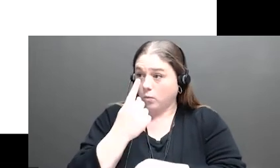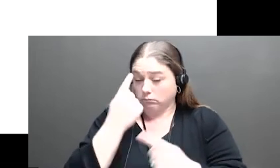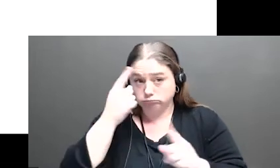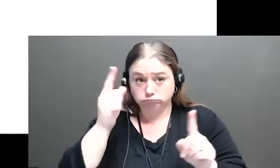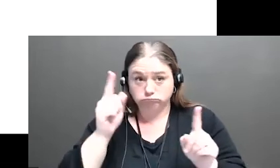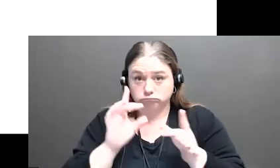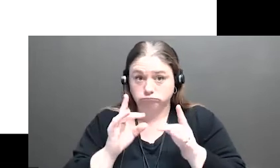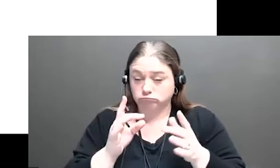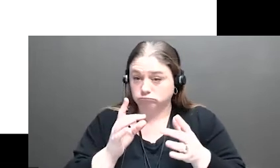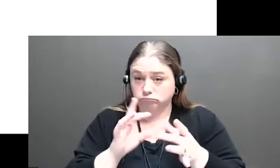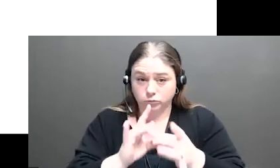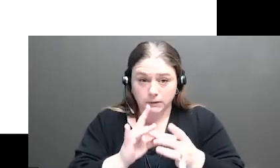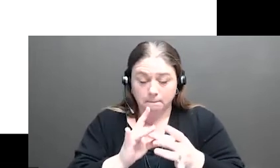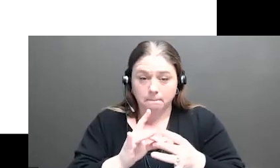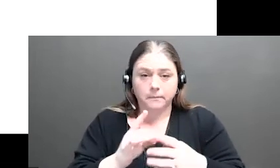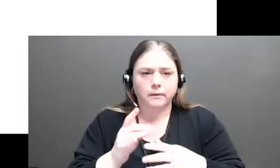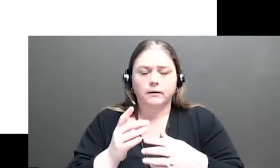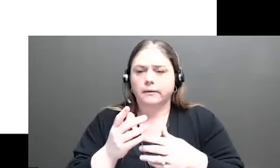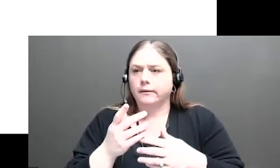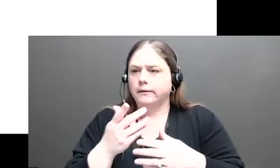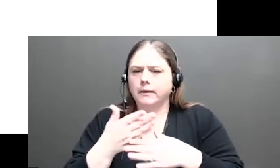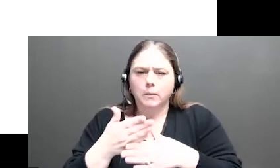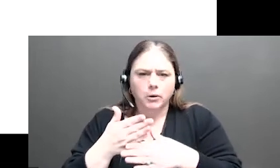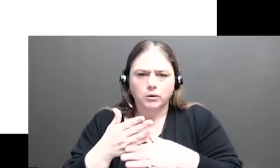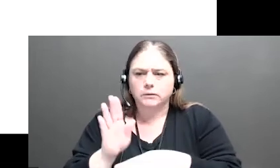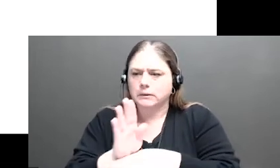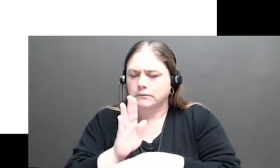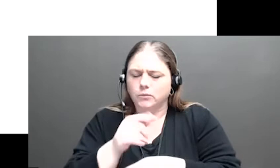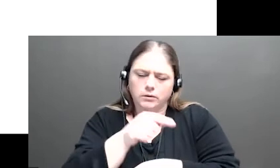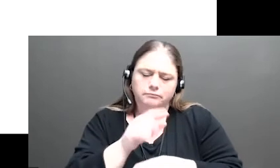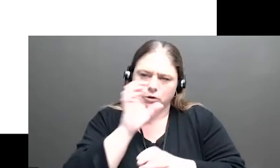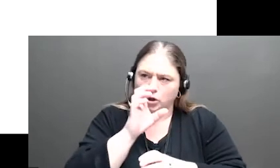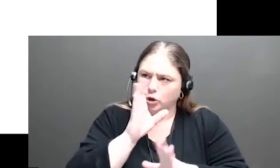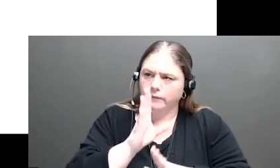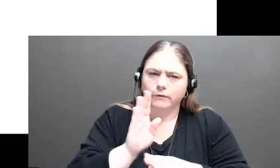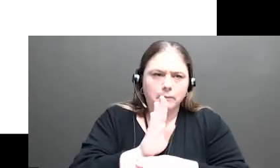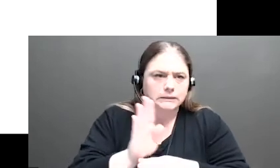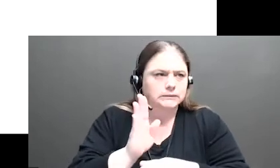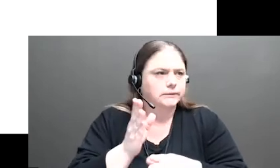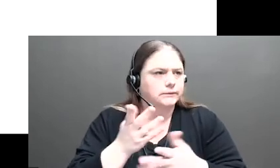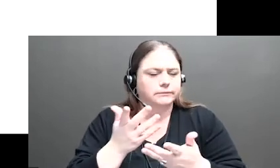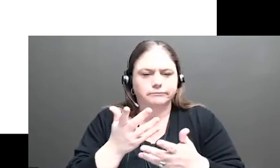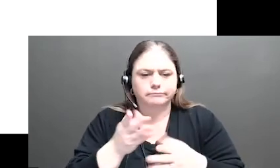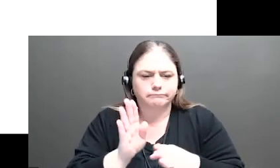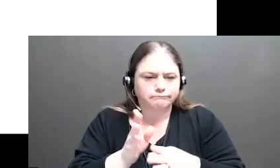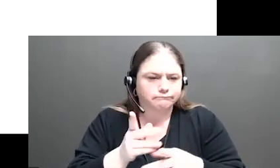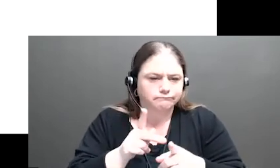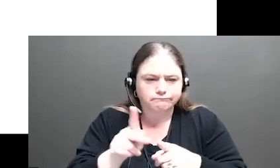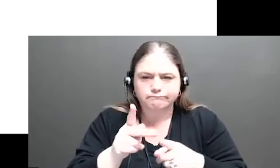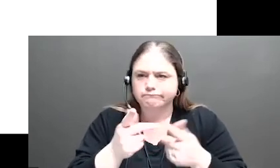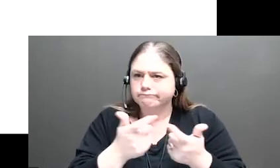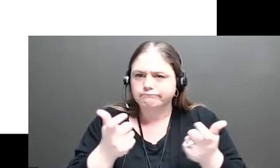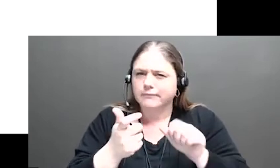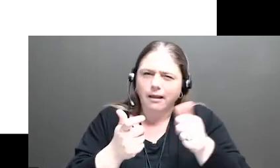were either business or human resources or psychology students, or more mature workers who were close to or